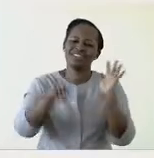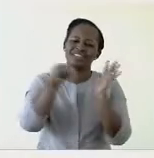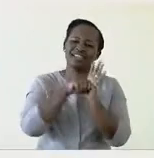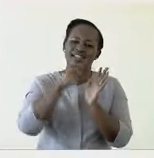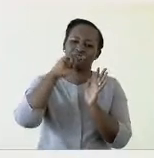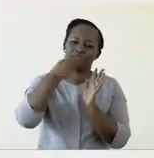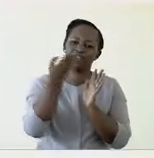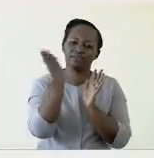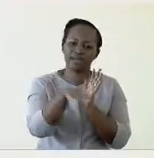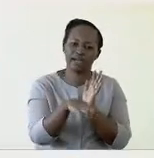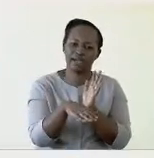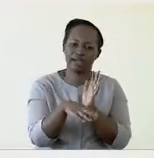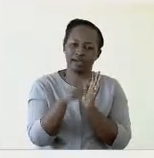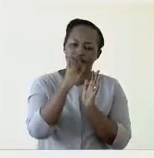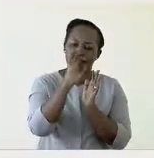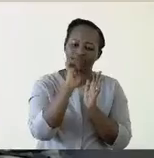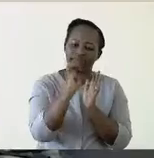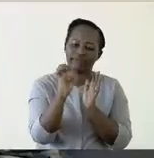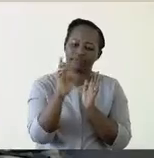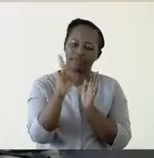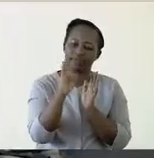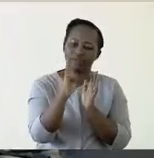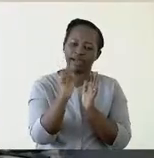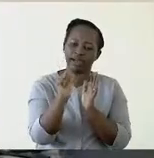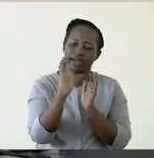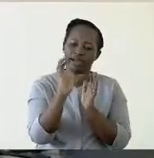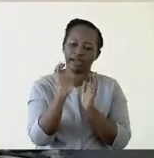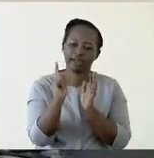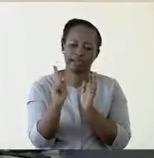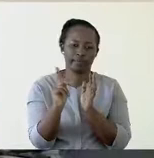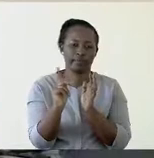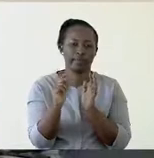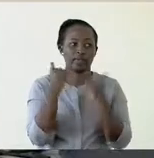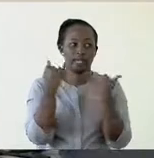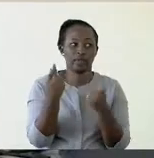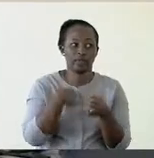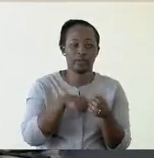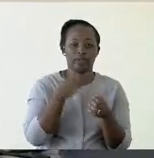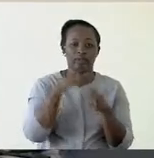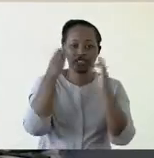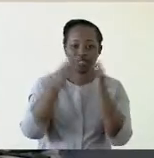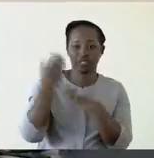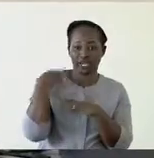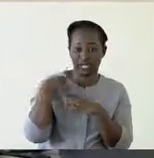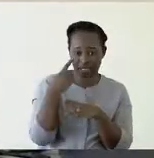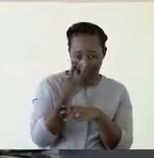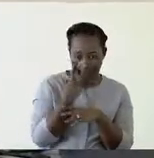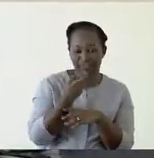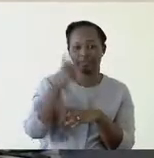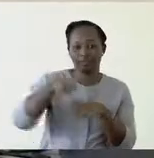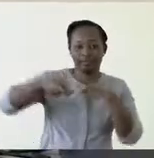feedback? What are negative feedback? Let me say something has been slowed down. It needs to be raised